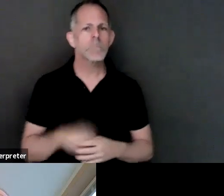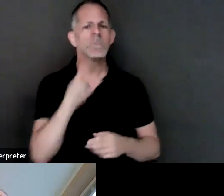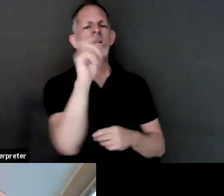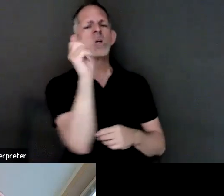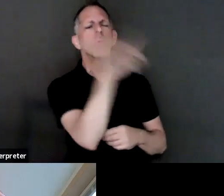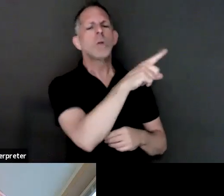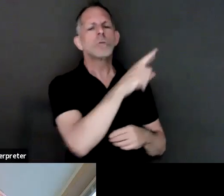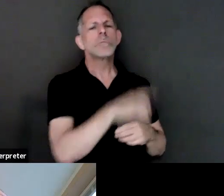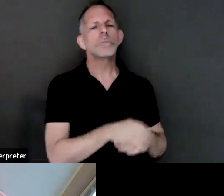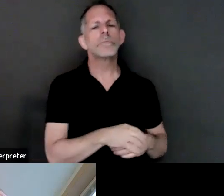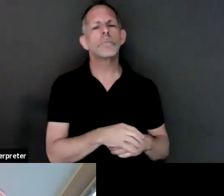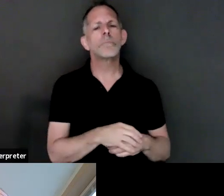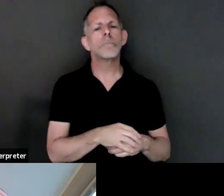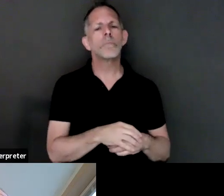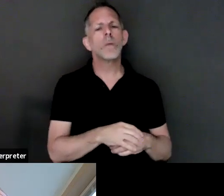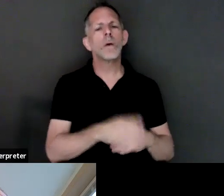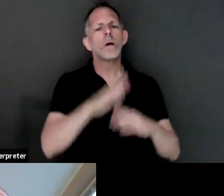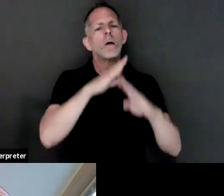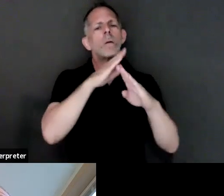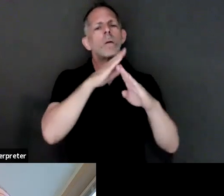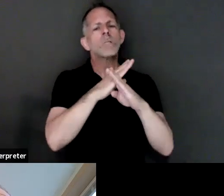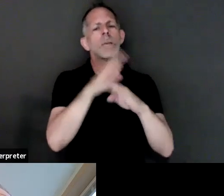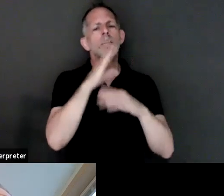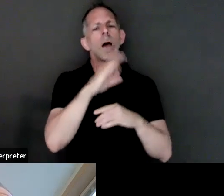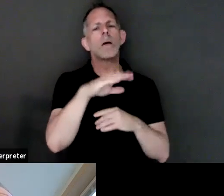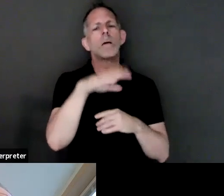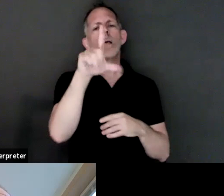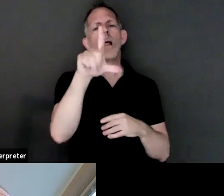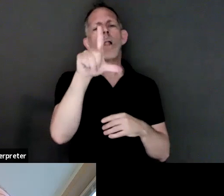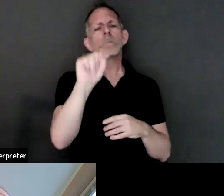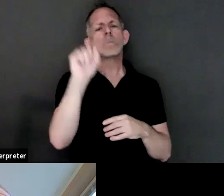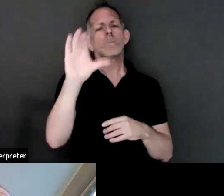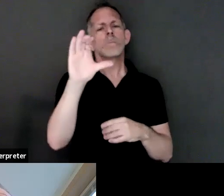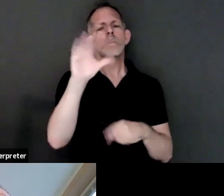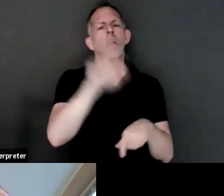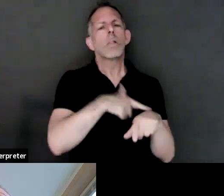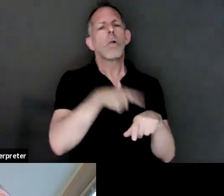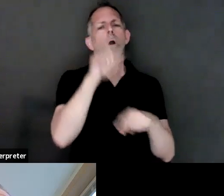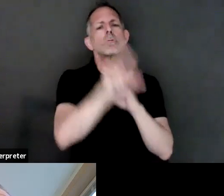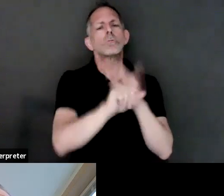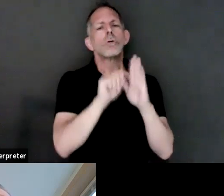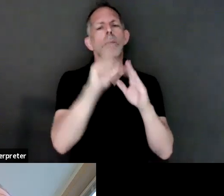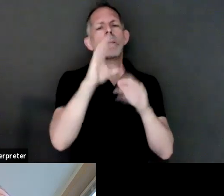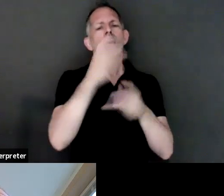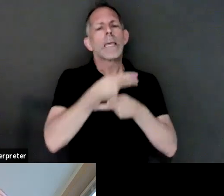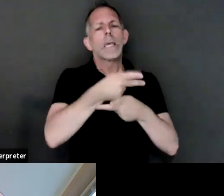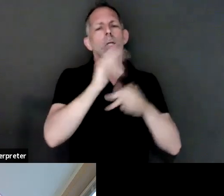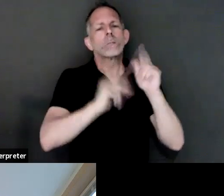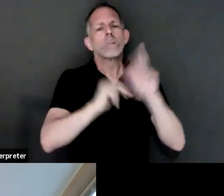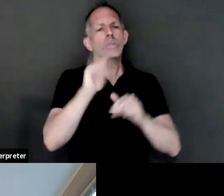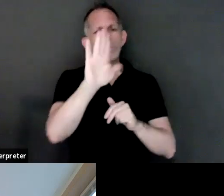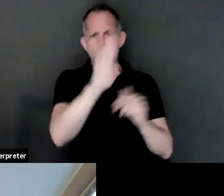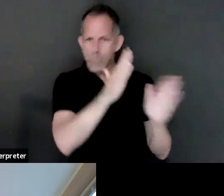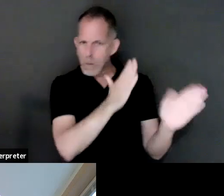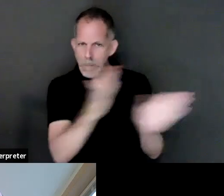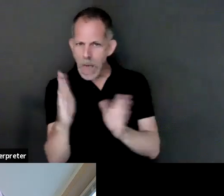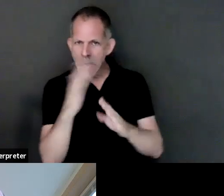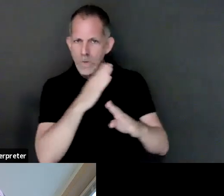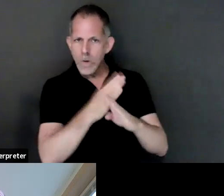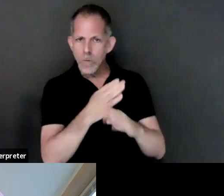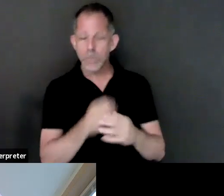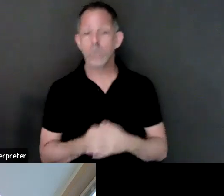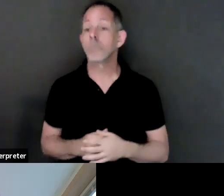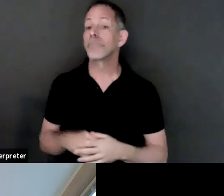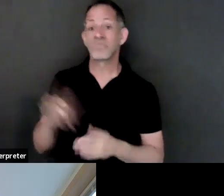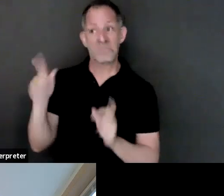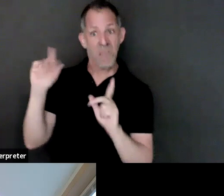Sure. Well, things were going along quite well in long-term care facilities until about a month or so